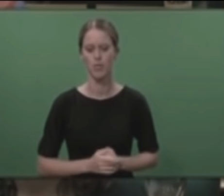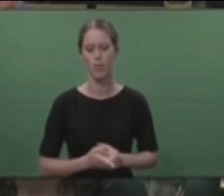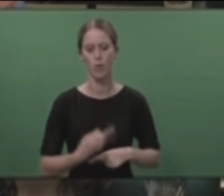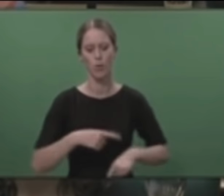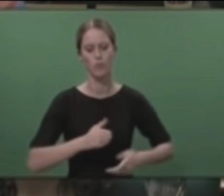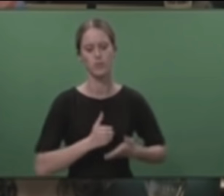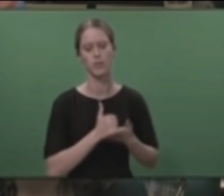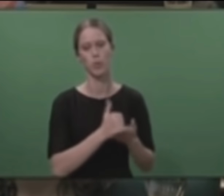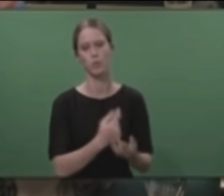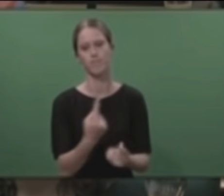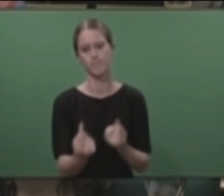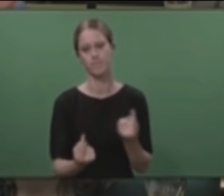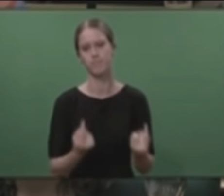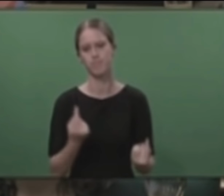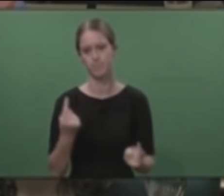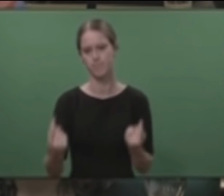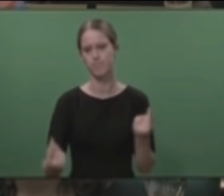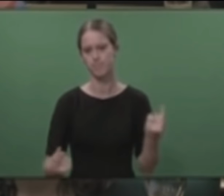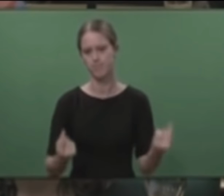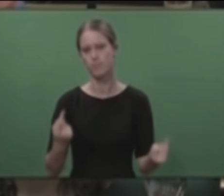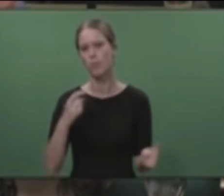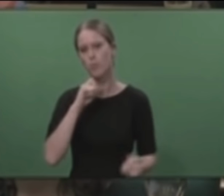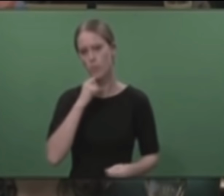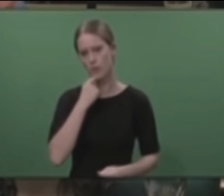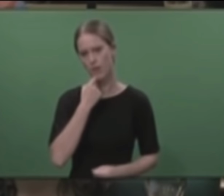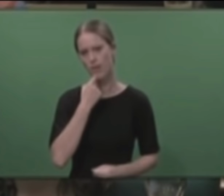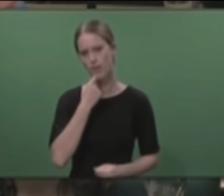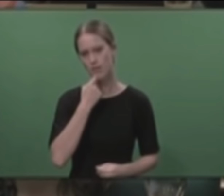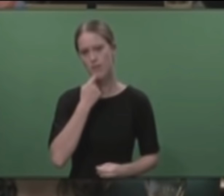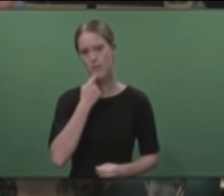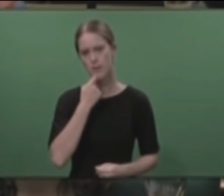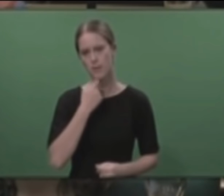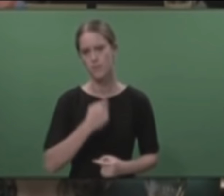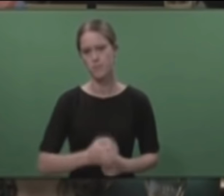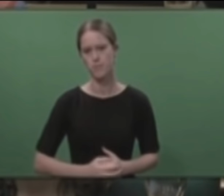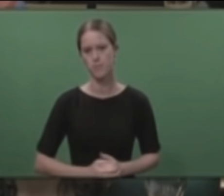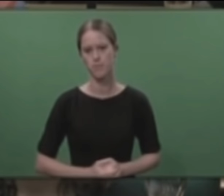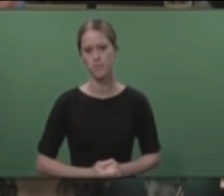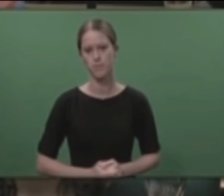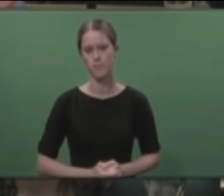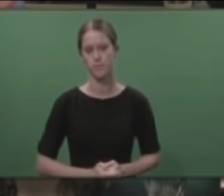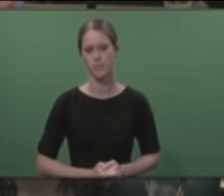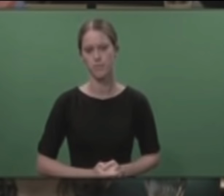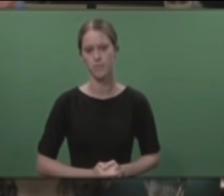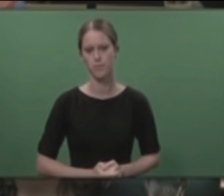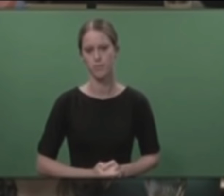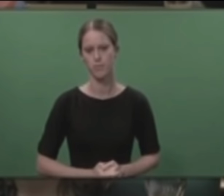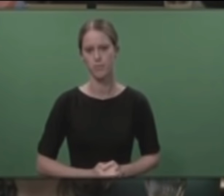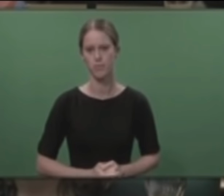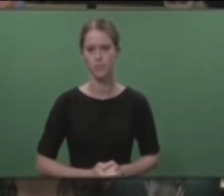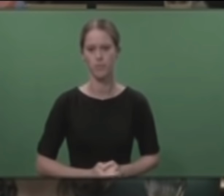aki, hei pau tautoko, mā koutou katoa.